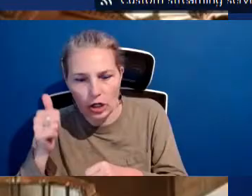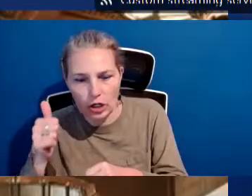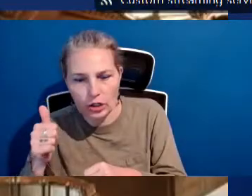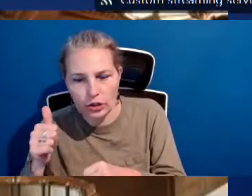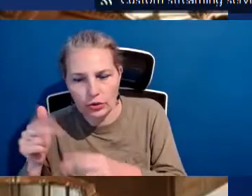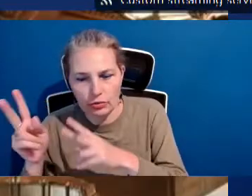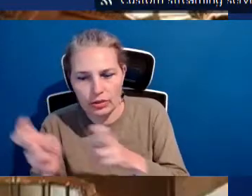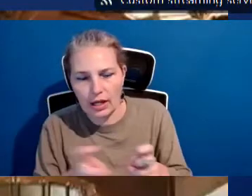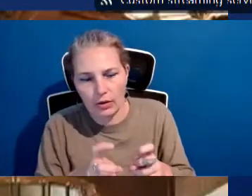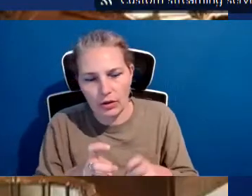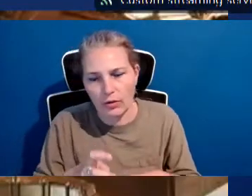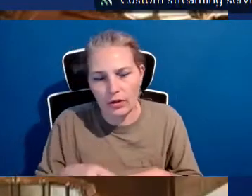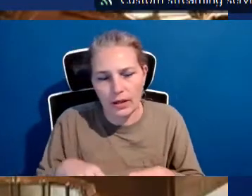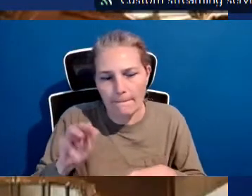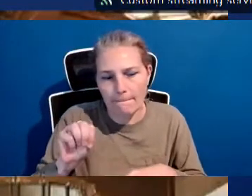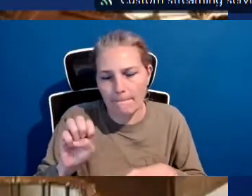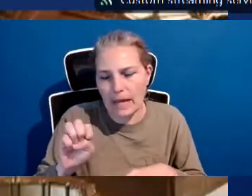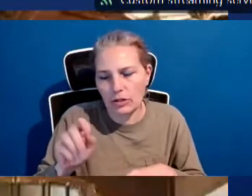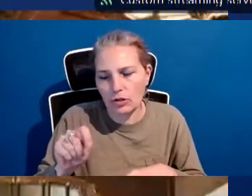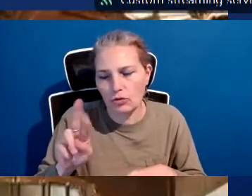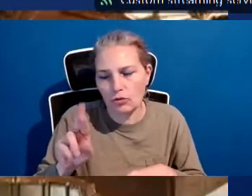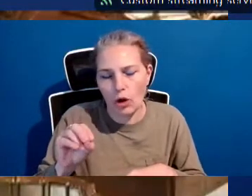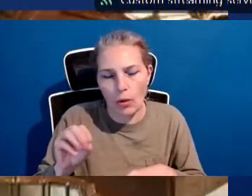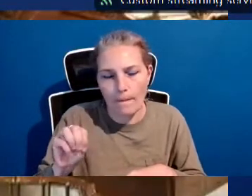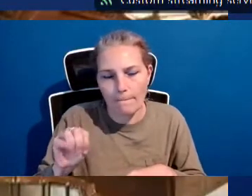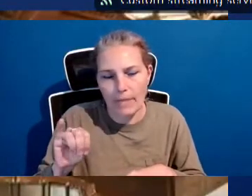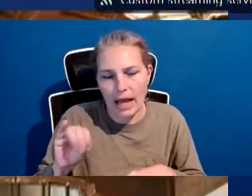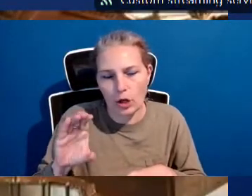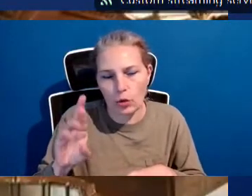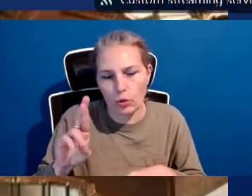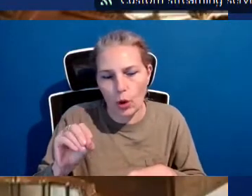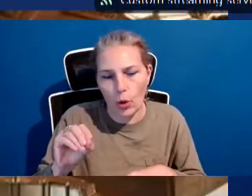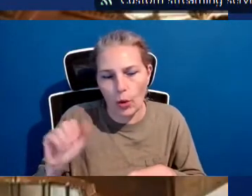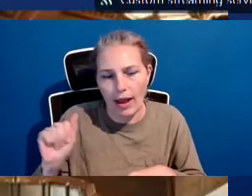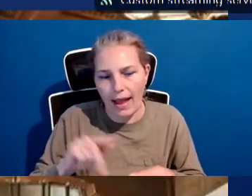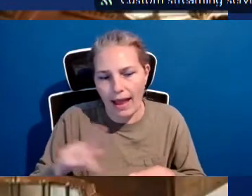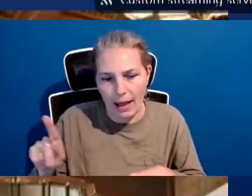ride there, or go book online at